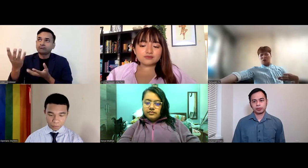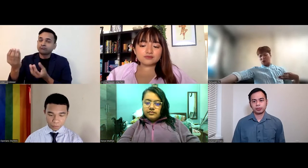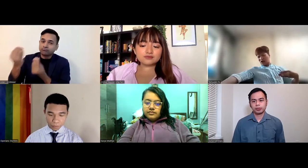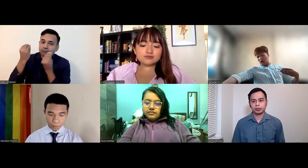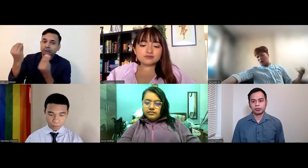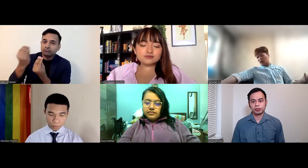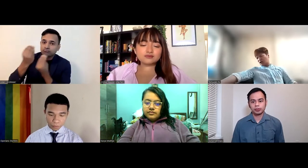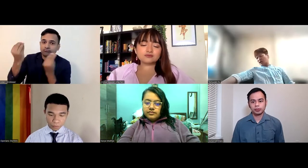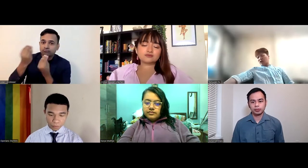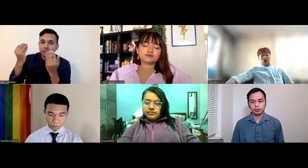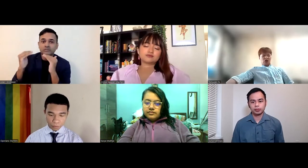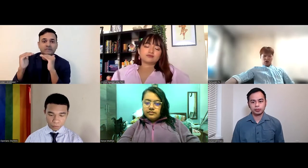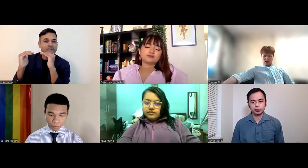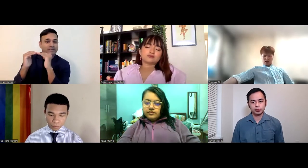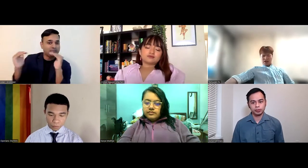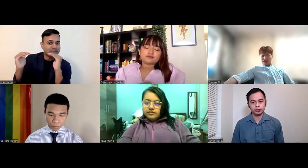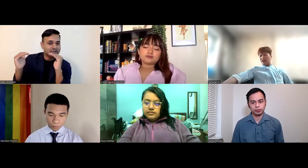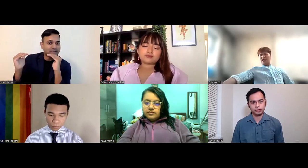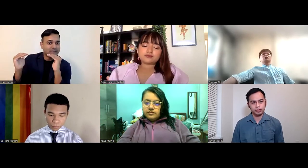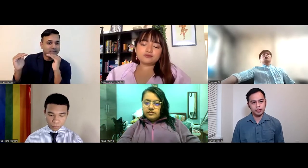enough information.